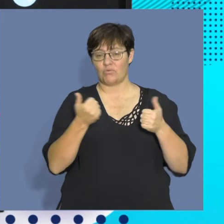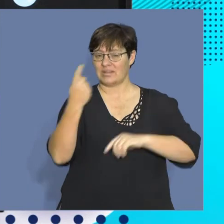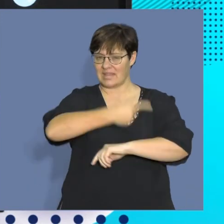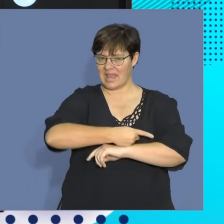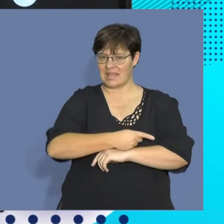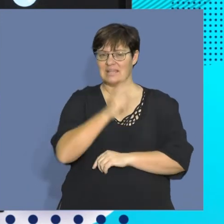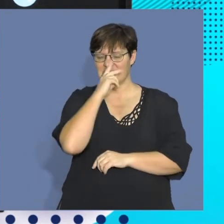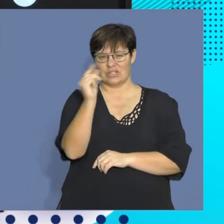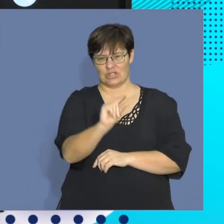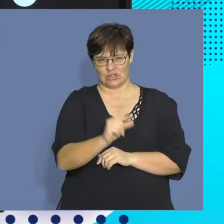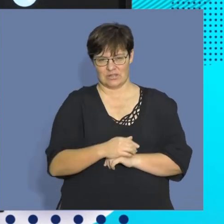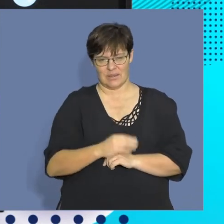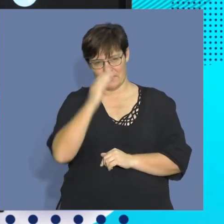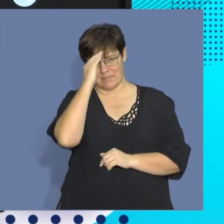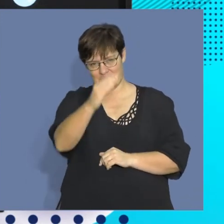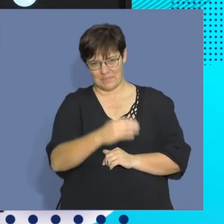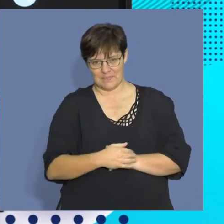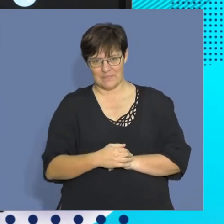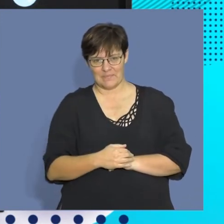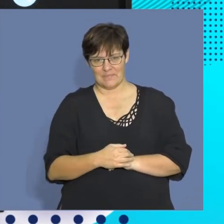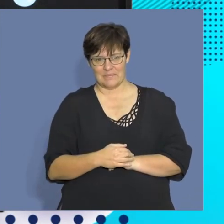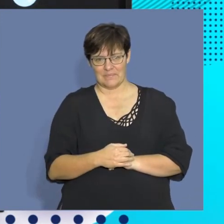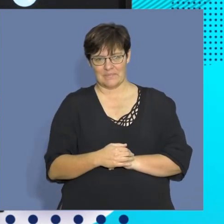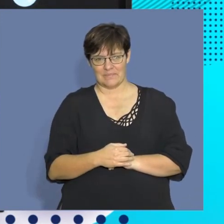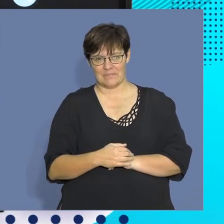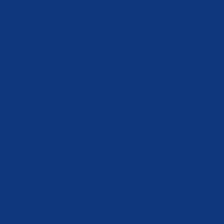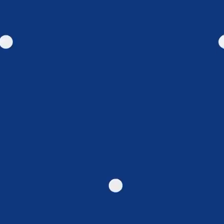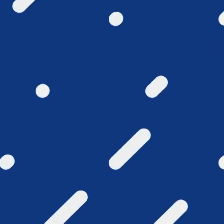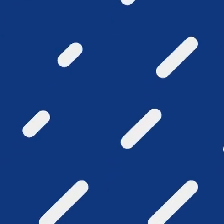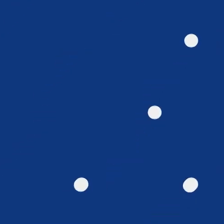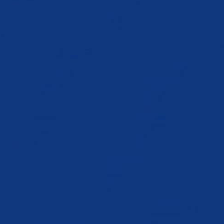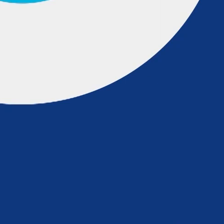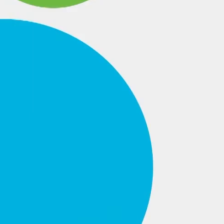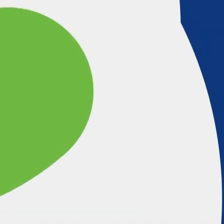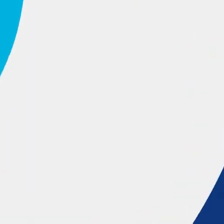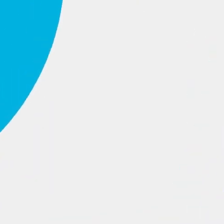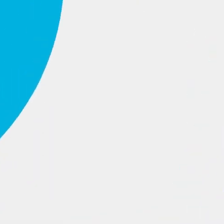audience. I wish you well. Have a great day. See you soon. Bye.